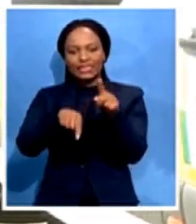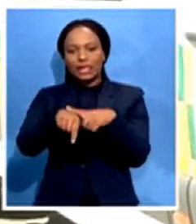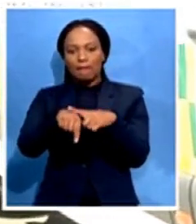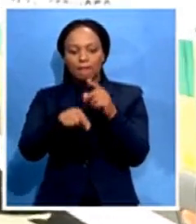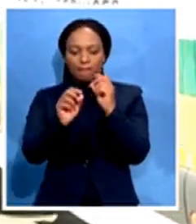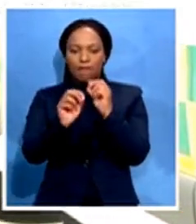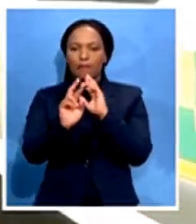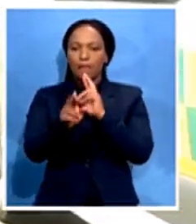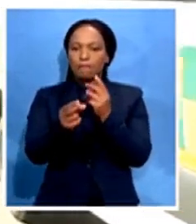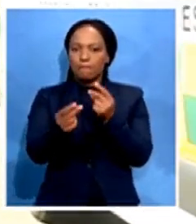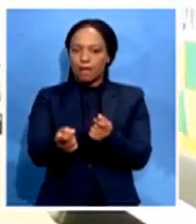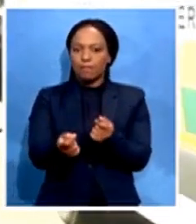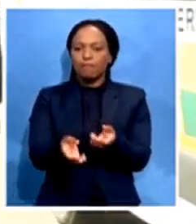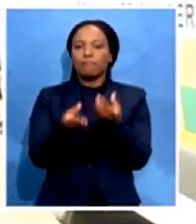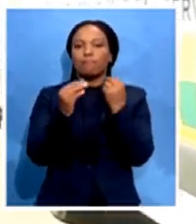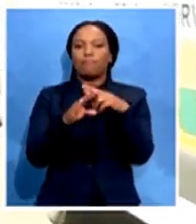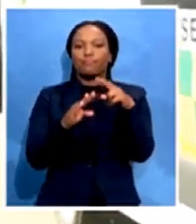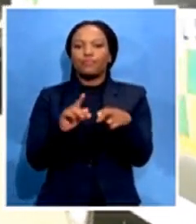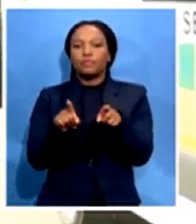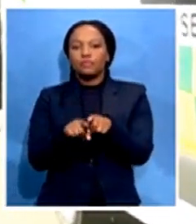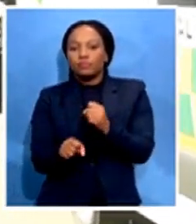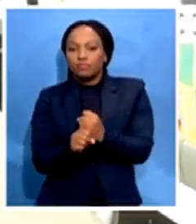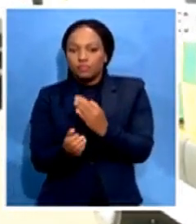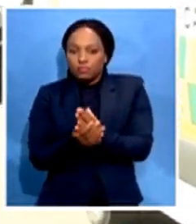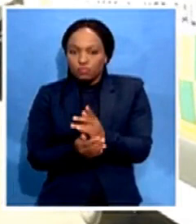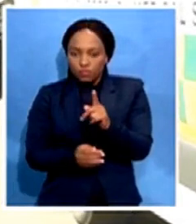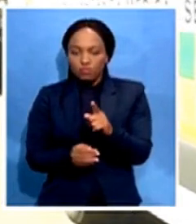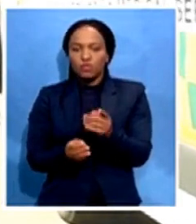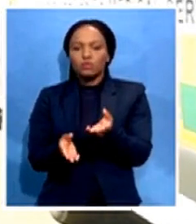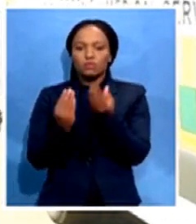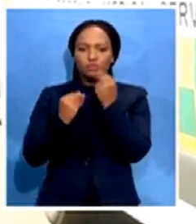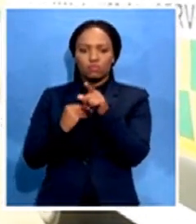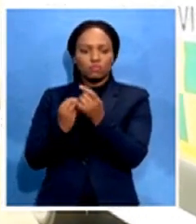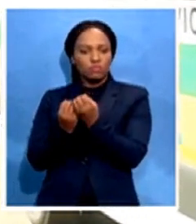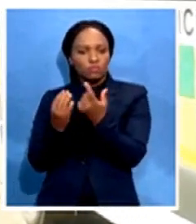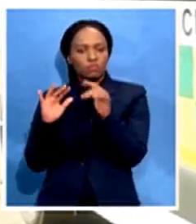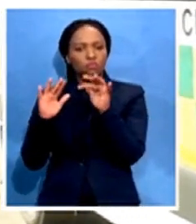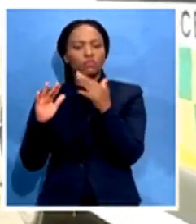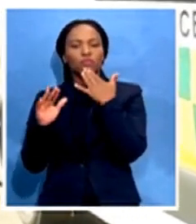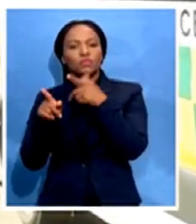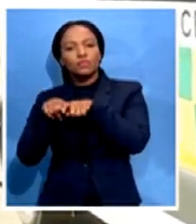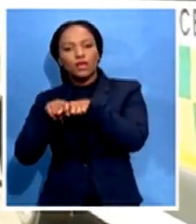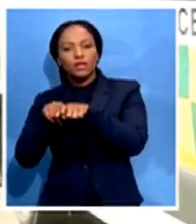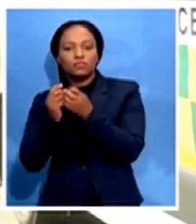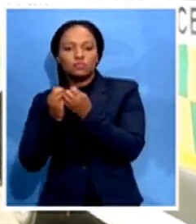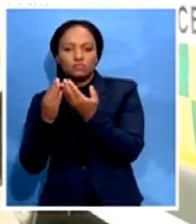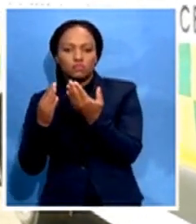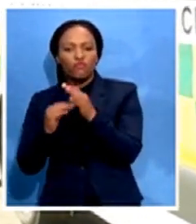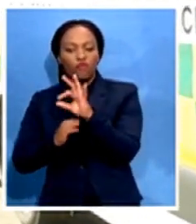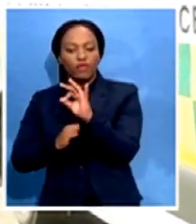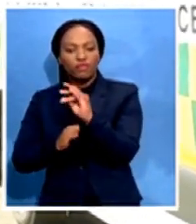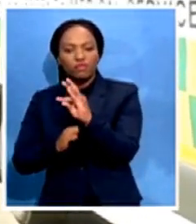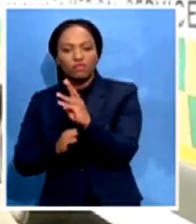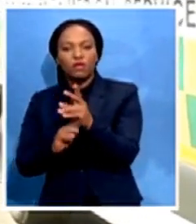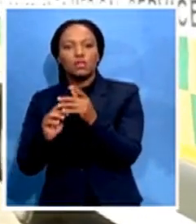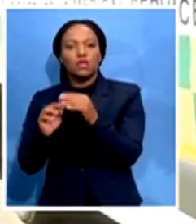that they find out how many people are being tested on a daily basis and redirect those people to the necessary facilities. But also saying